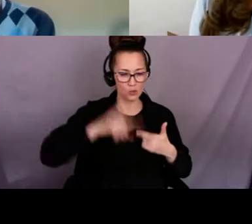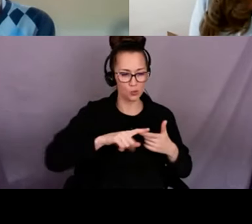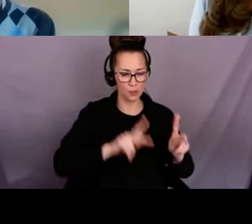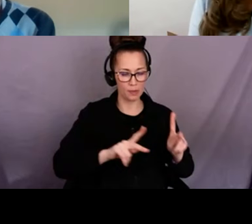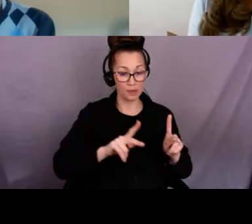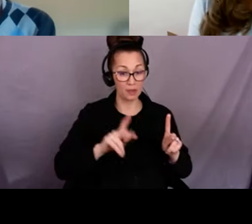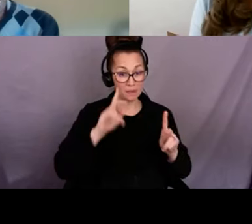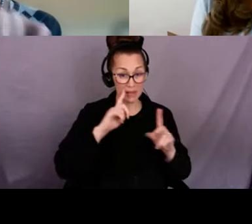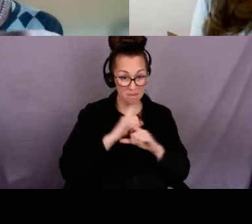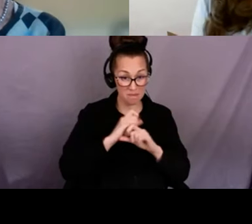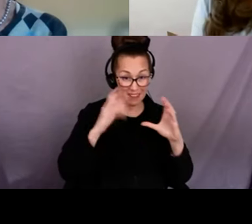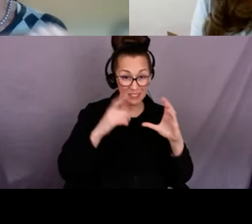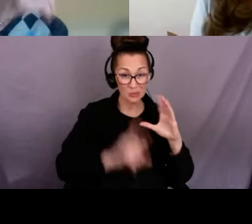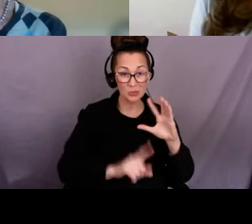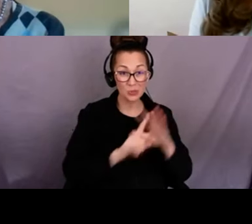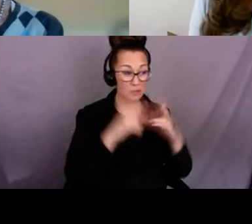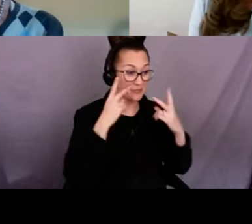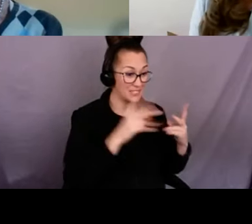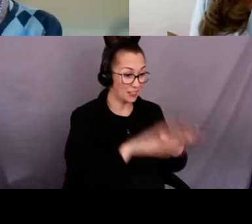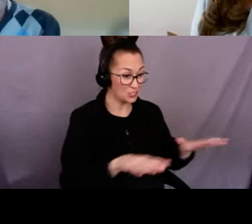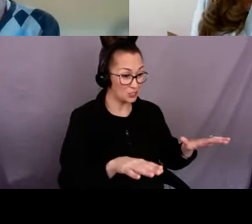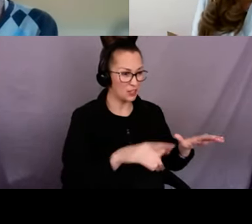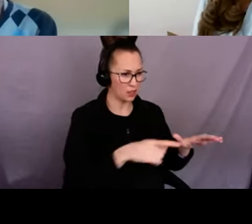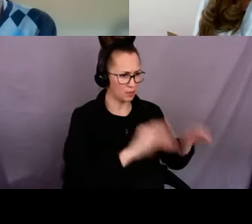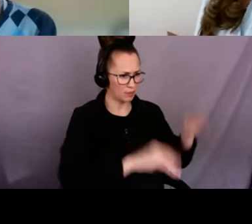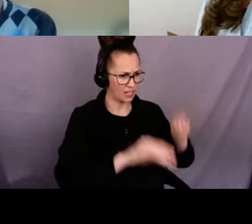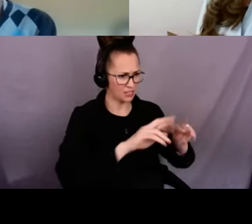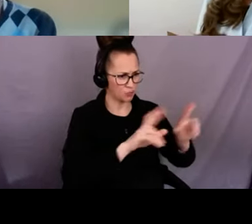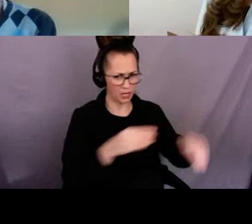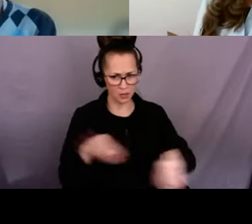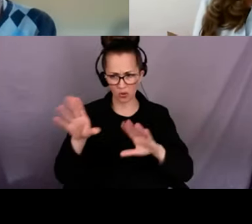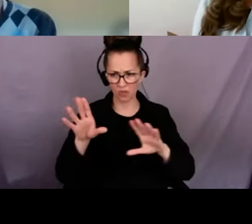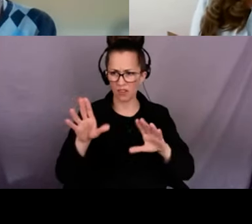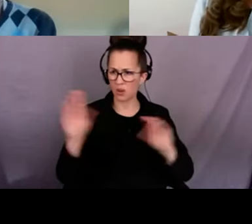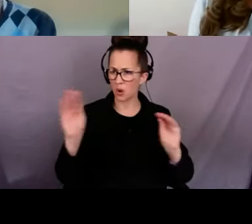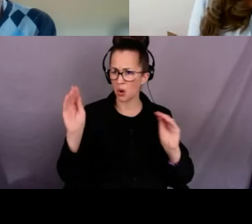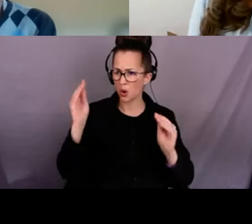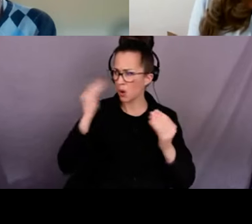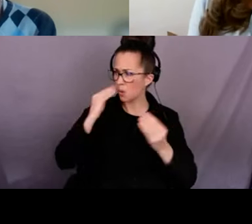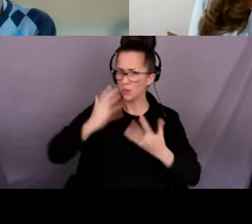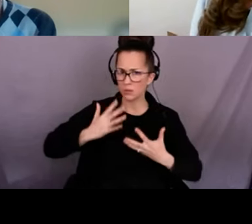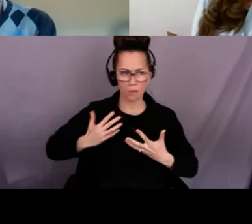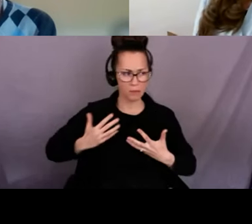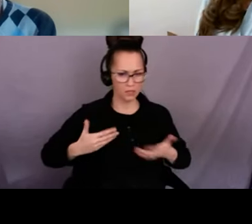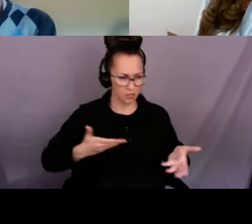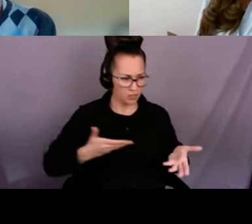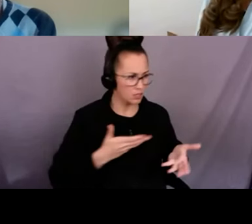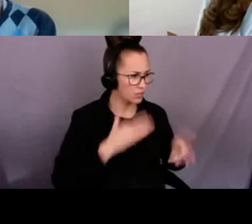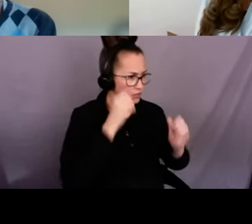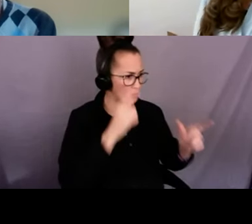up to visit your child and they're packed up and ready to move and you haven't even been notified. It has been a